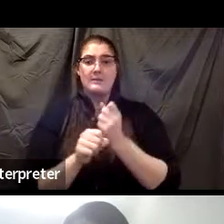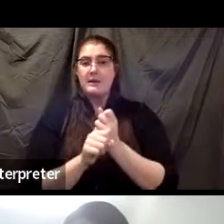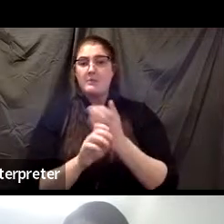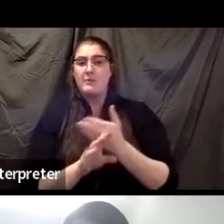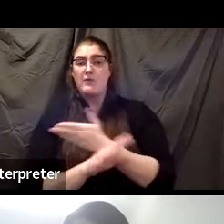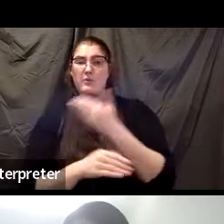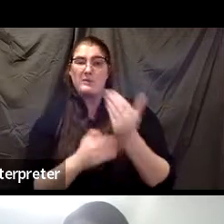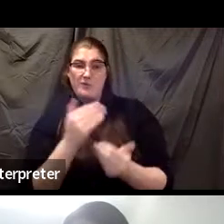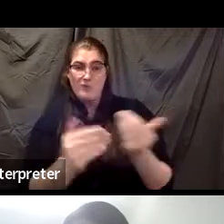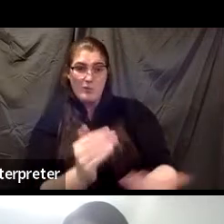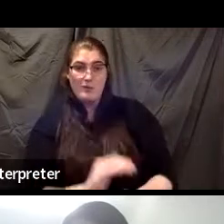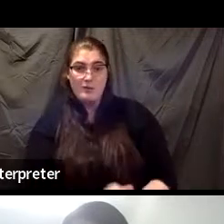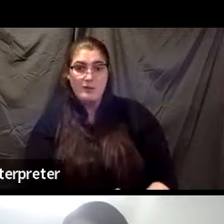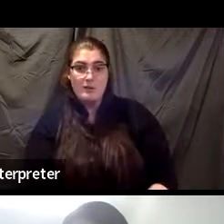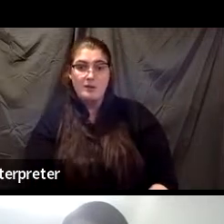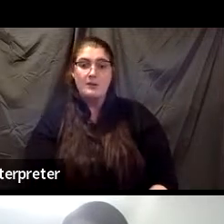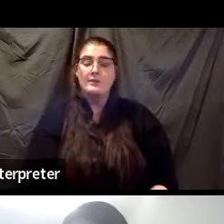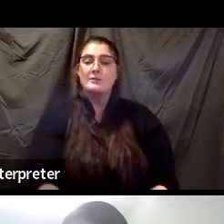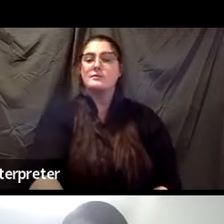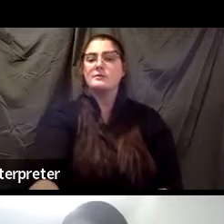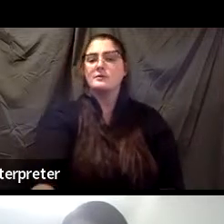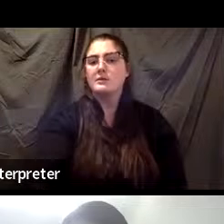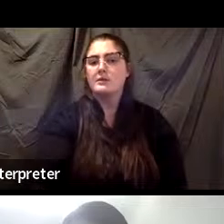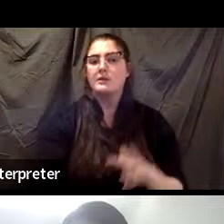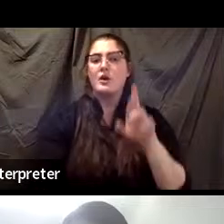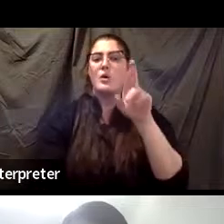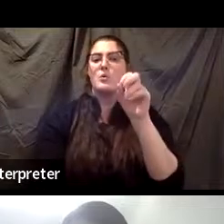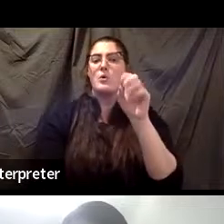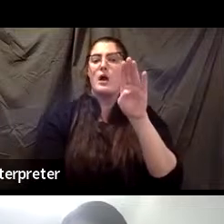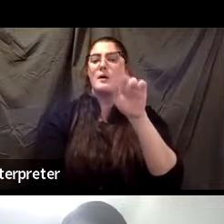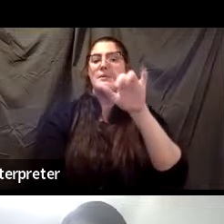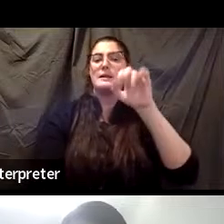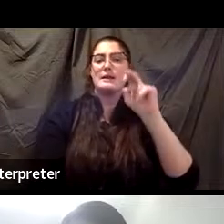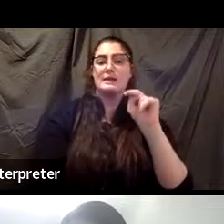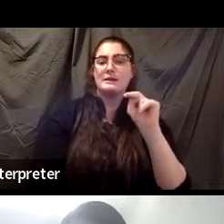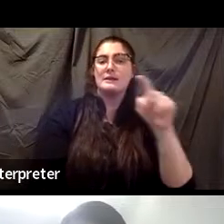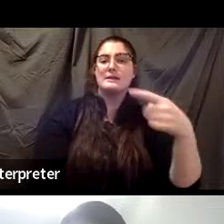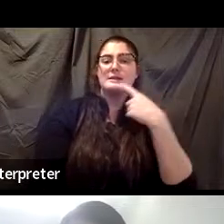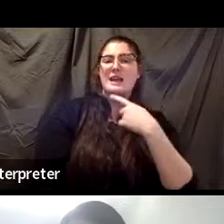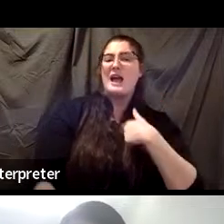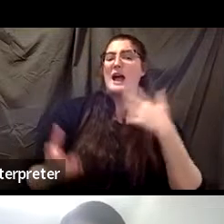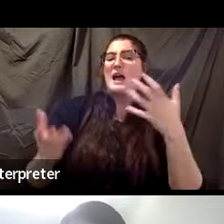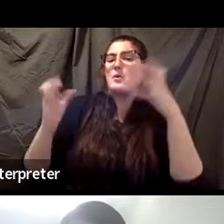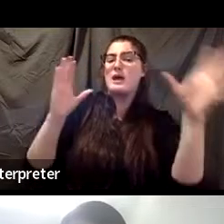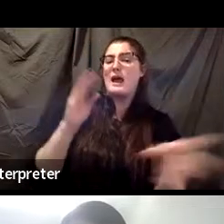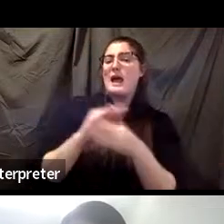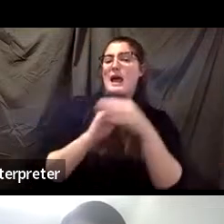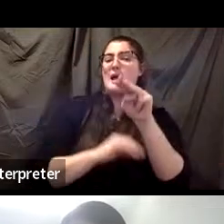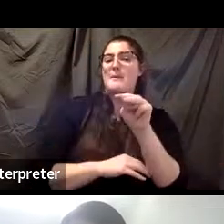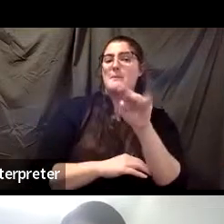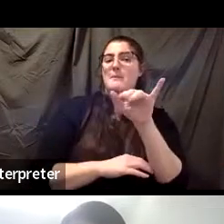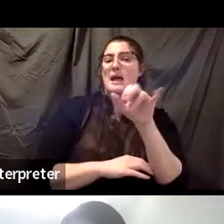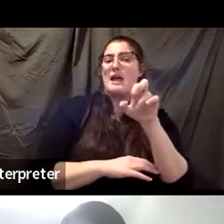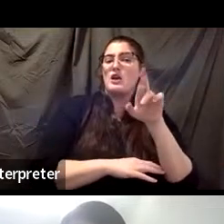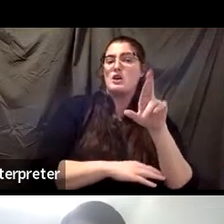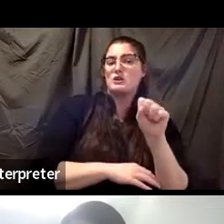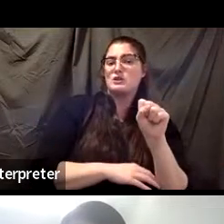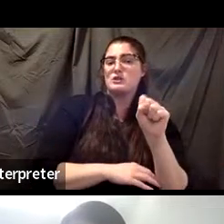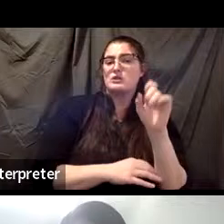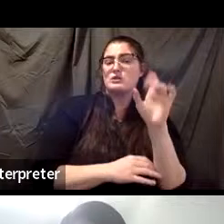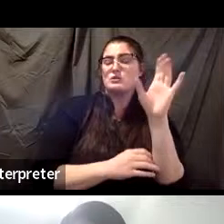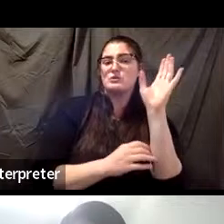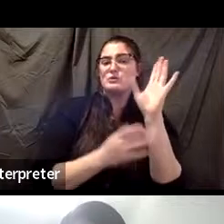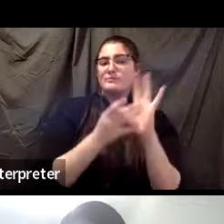forward? Yes, I would like to add Mike Myers to speak a couple of minutes about